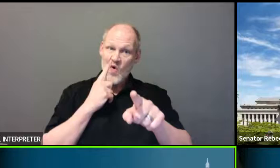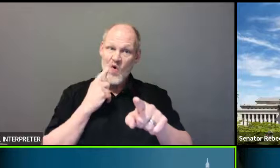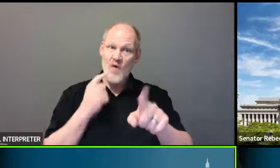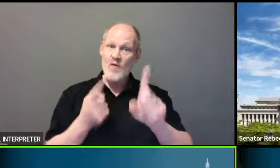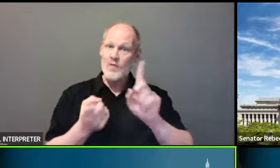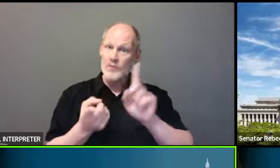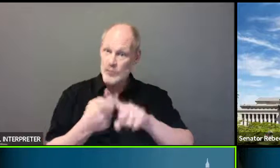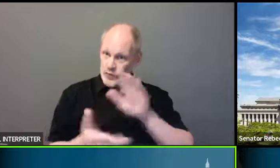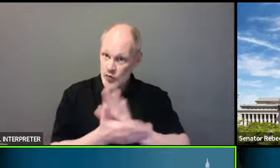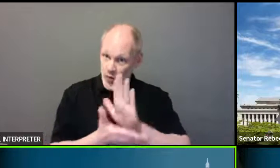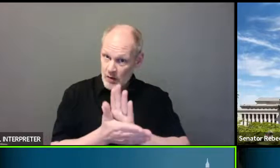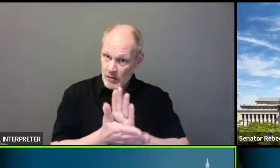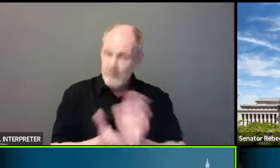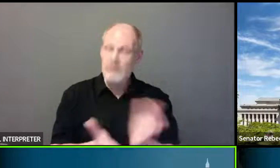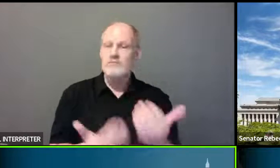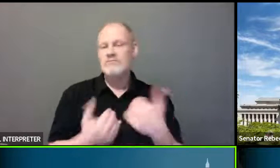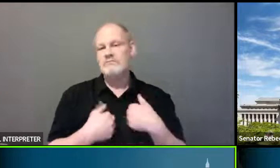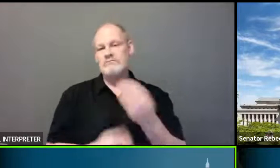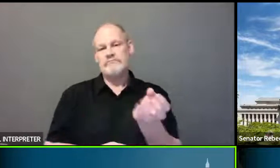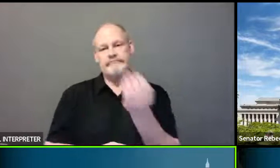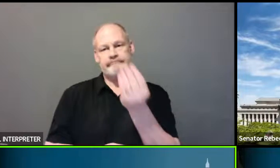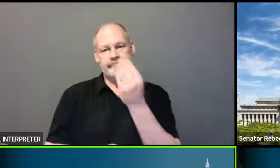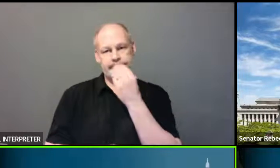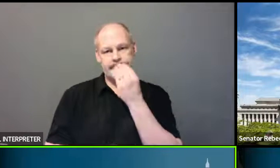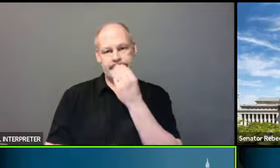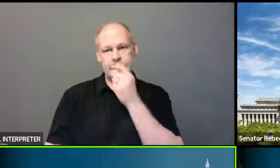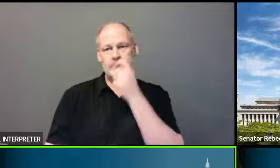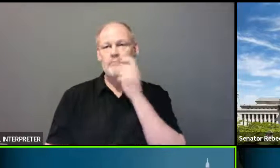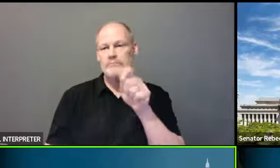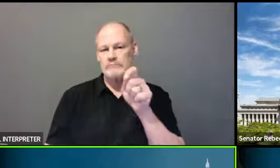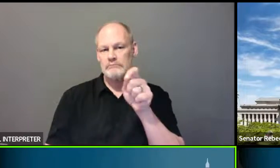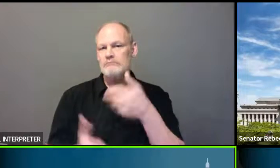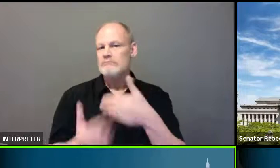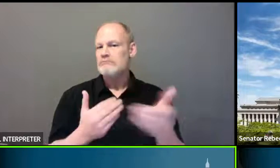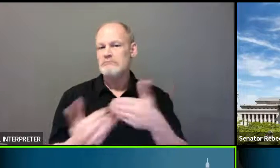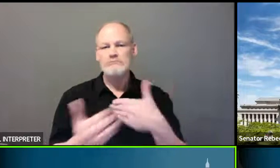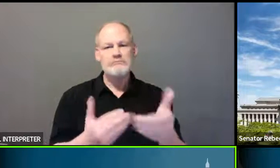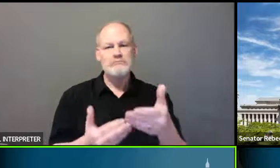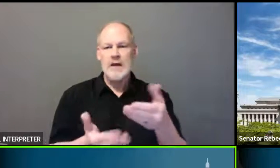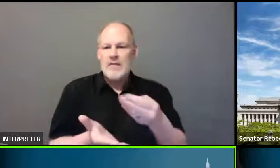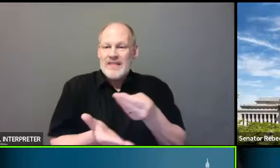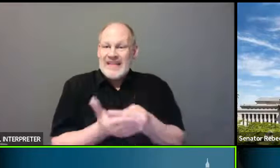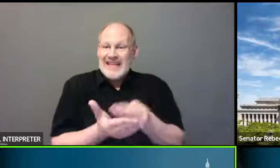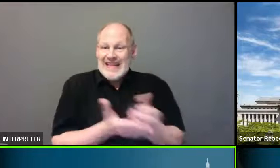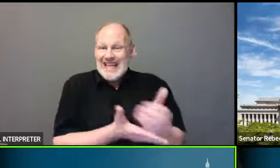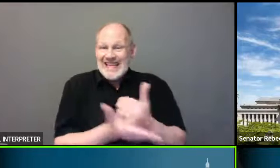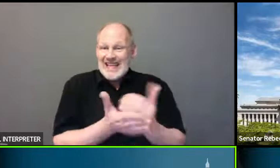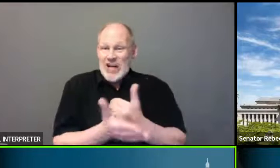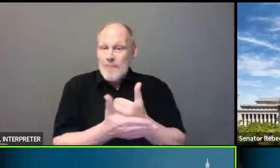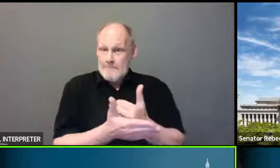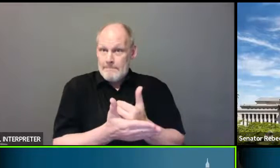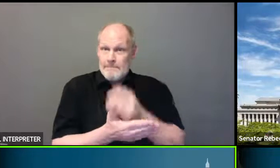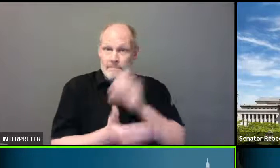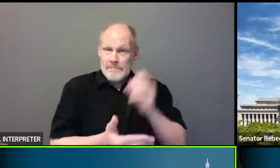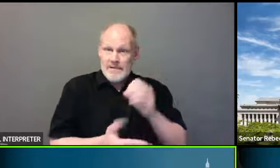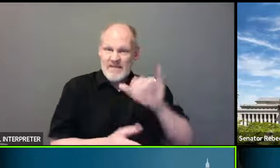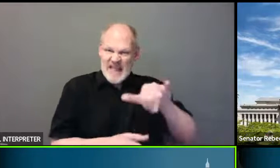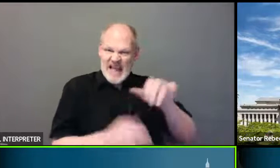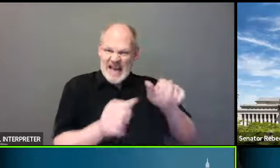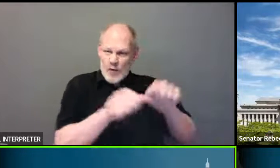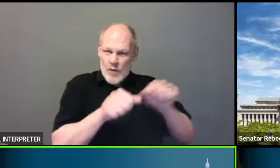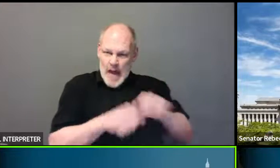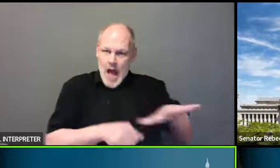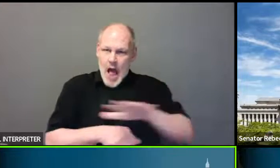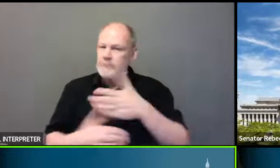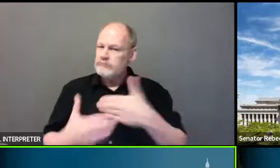school, every child in the school building will get fed, no matter what. They will get fed breakfast and they will get